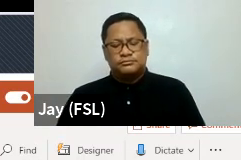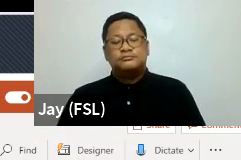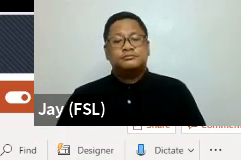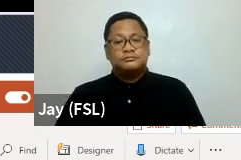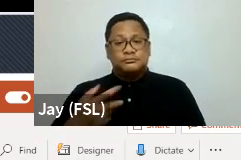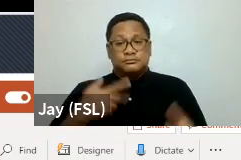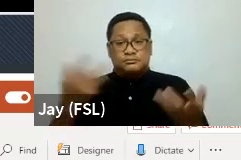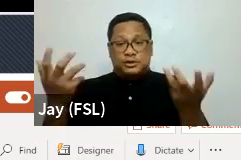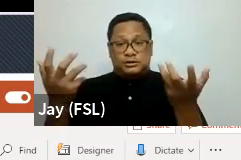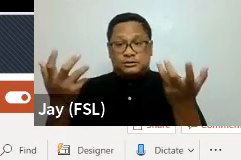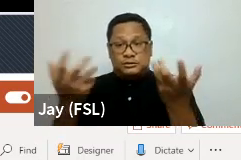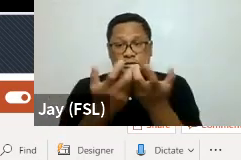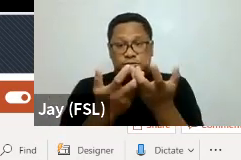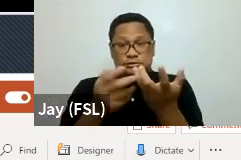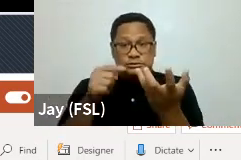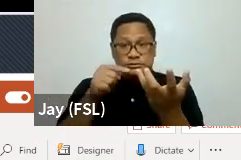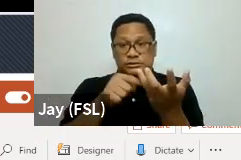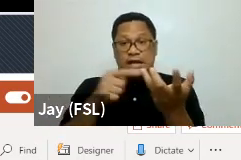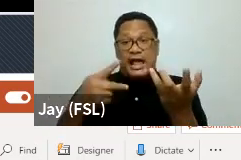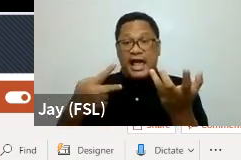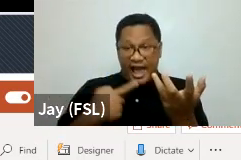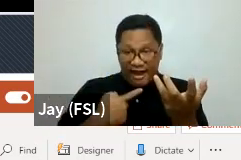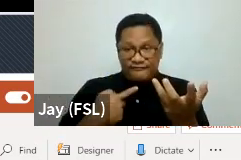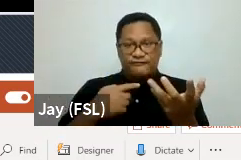Kino-combine ko yung having a job and